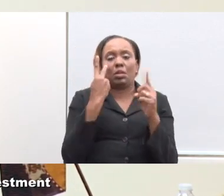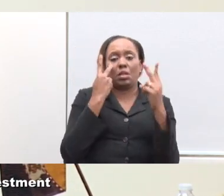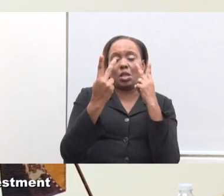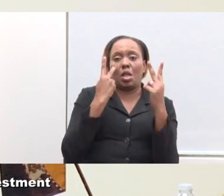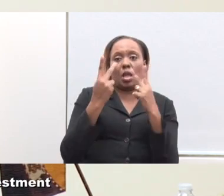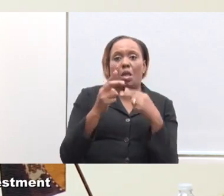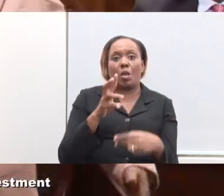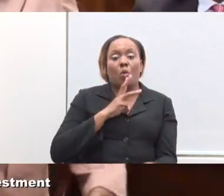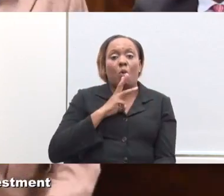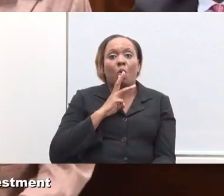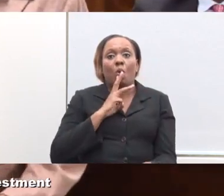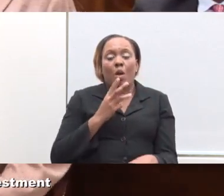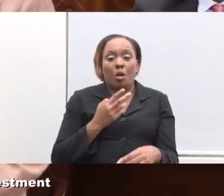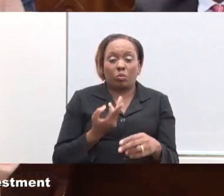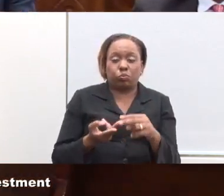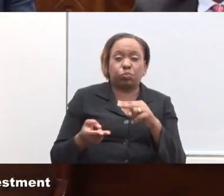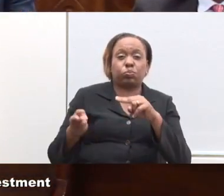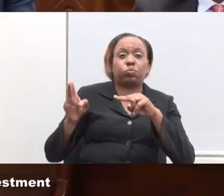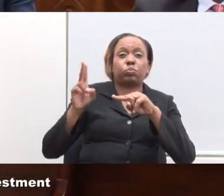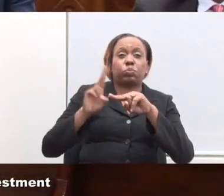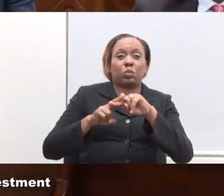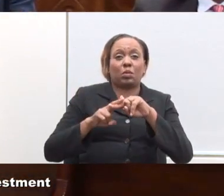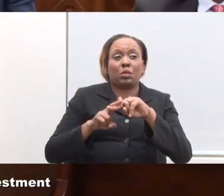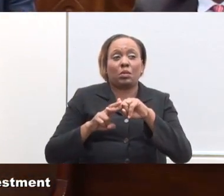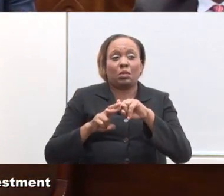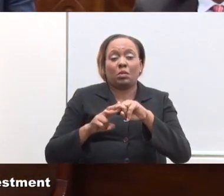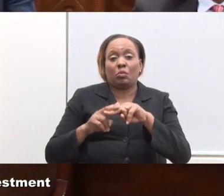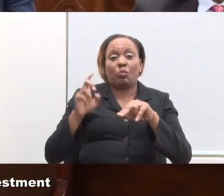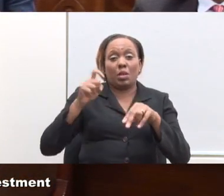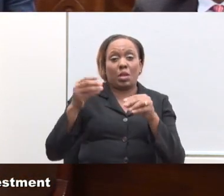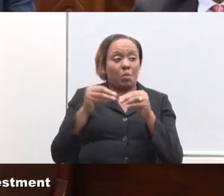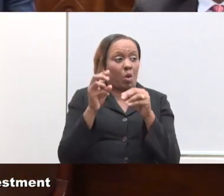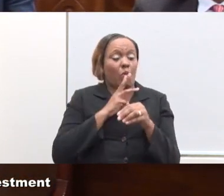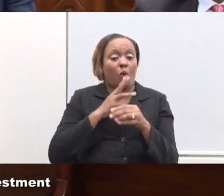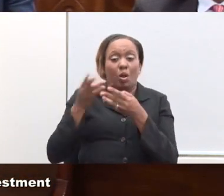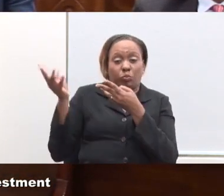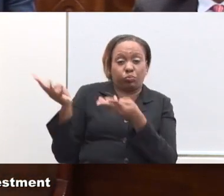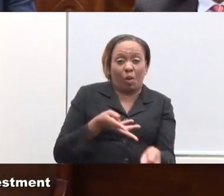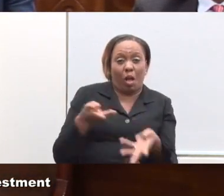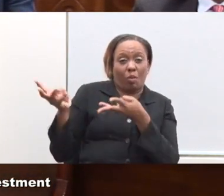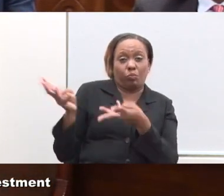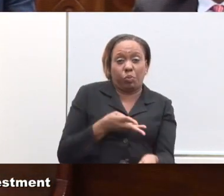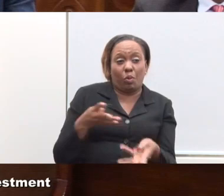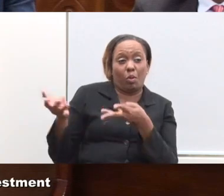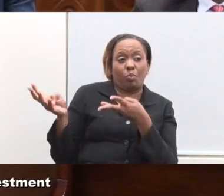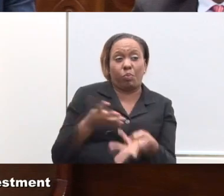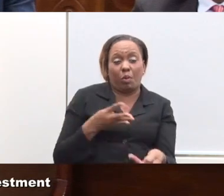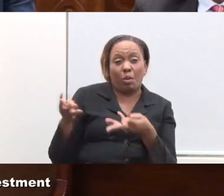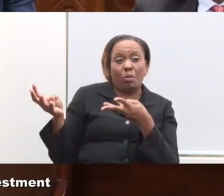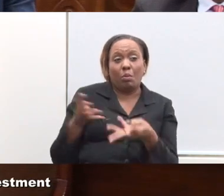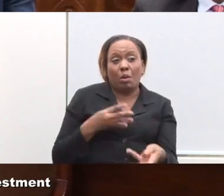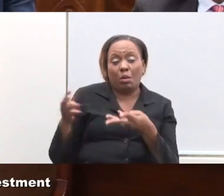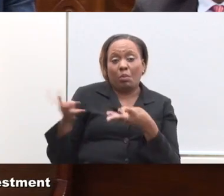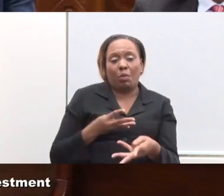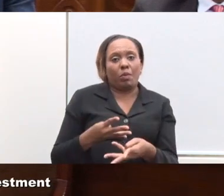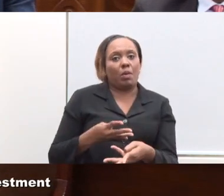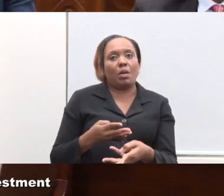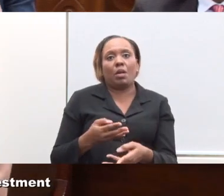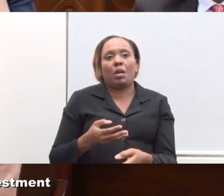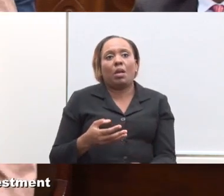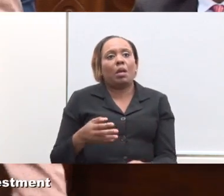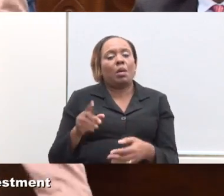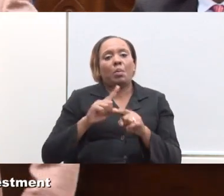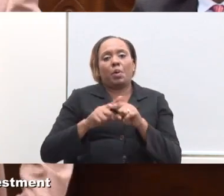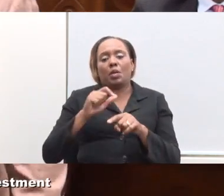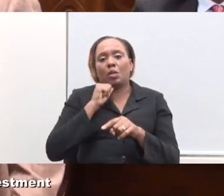words, for every gallon of water you pump out of the reservoir, you're losing half of it before it gets to the houses.